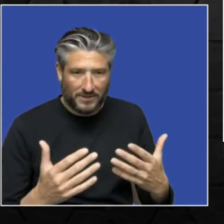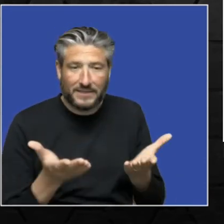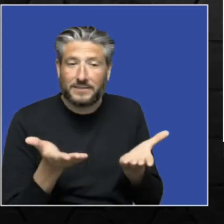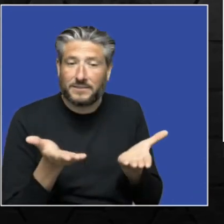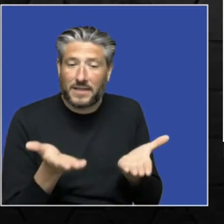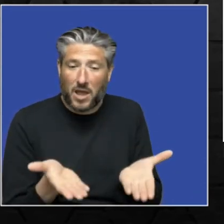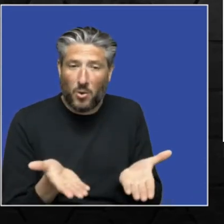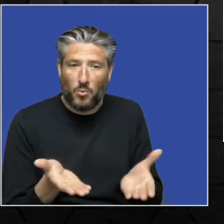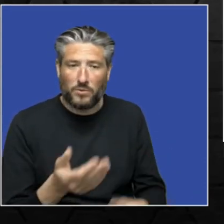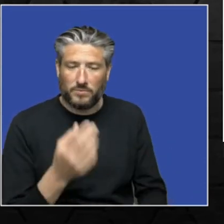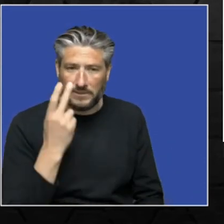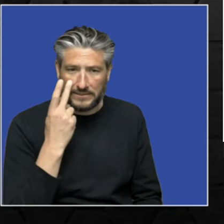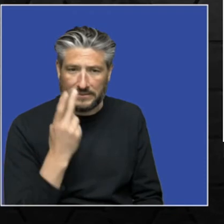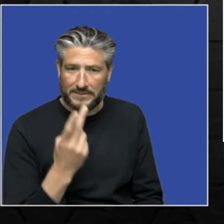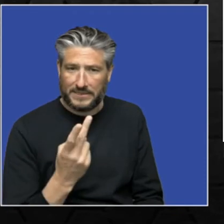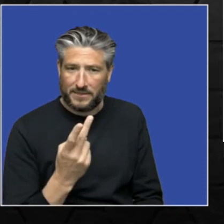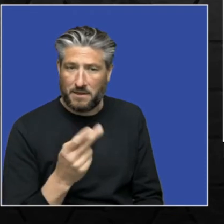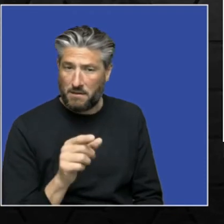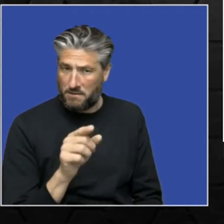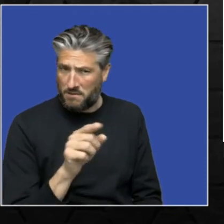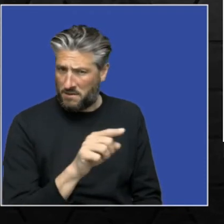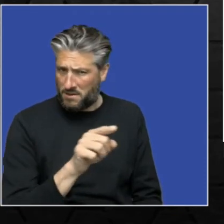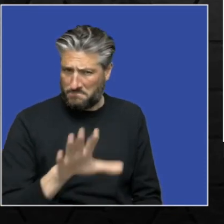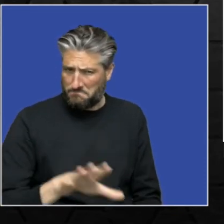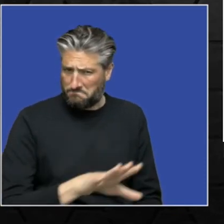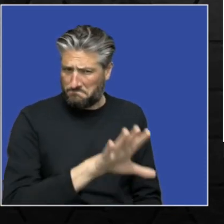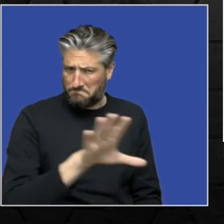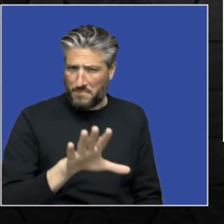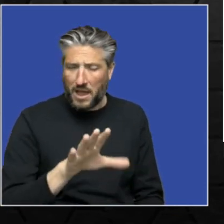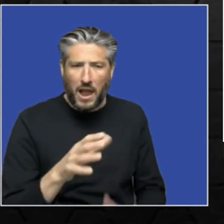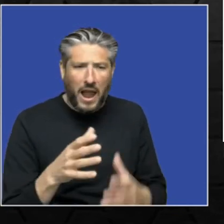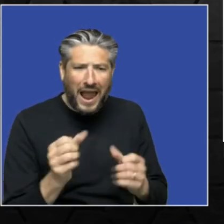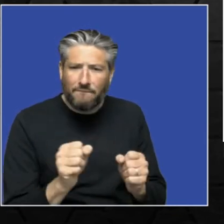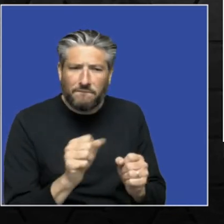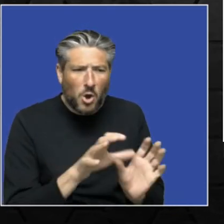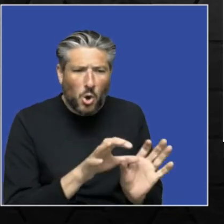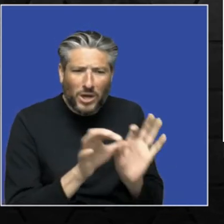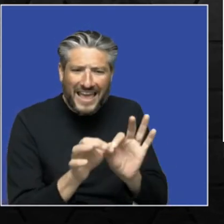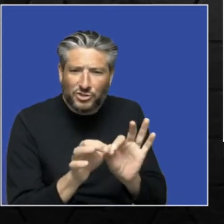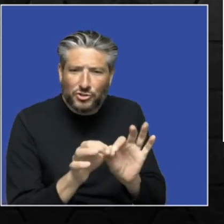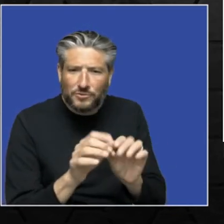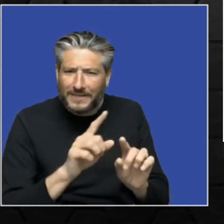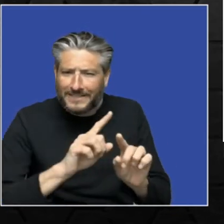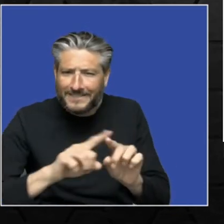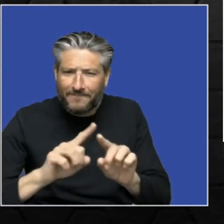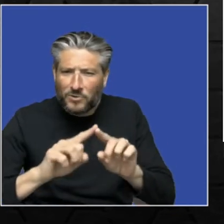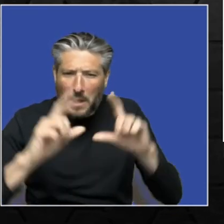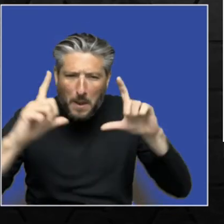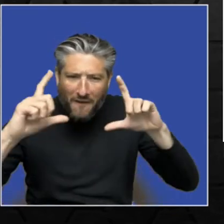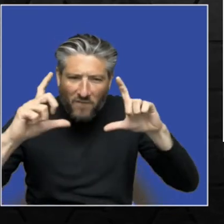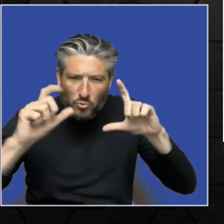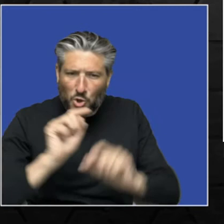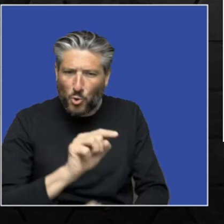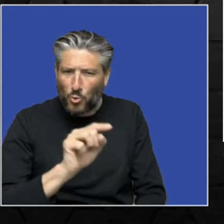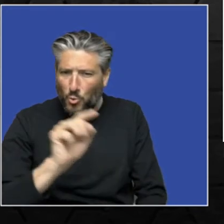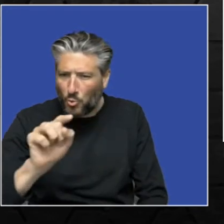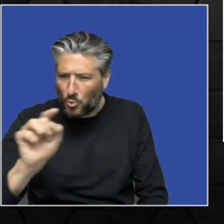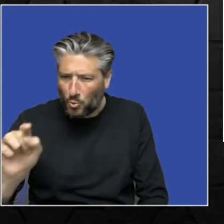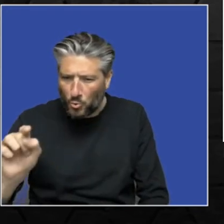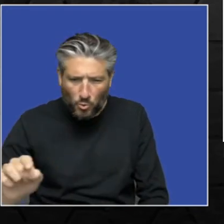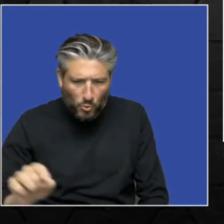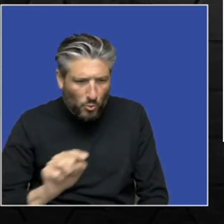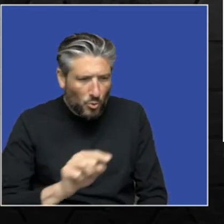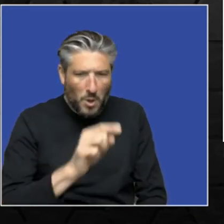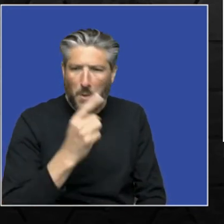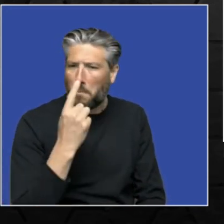that it has given you a sort of connection between few images that it identifies, and then you can have explore similarity.